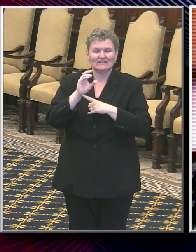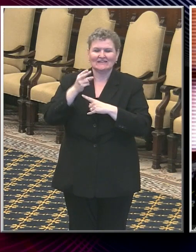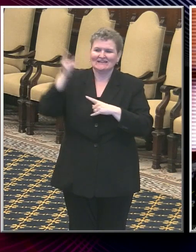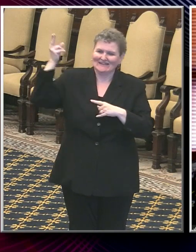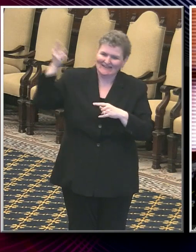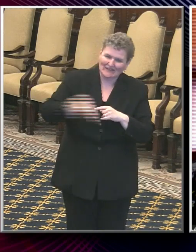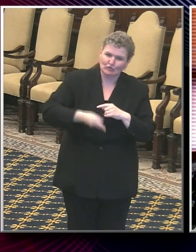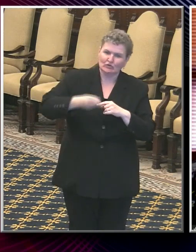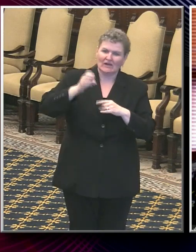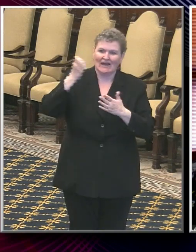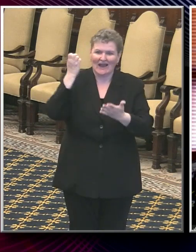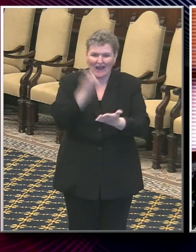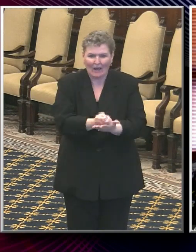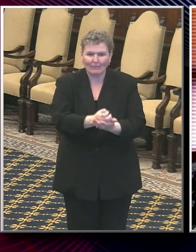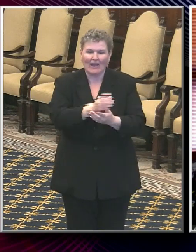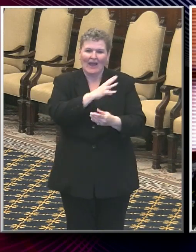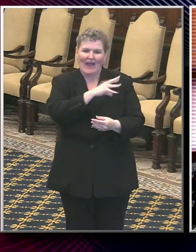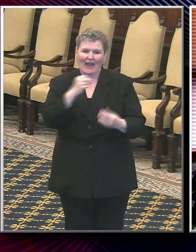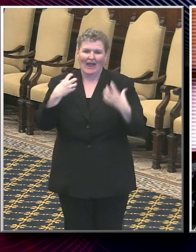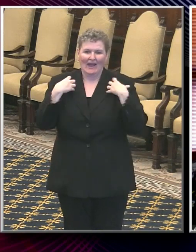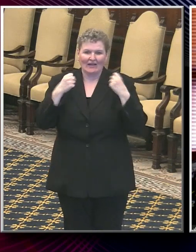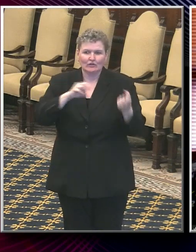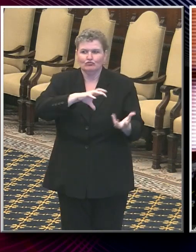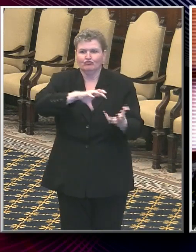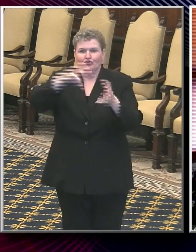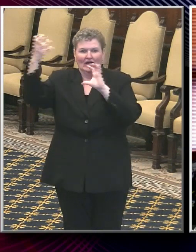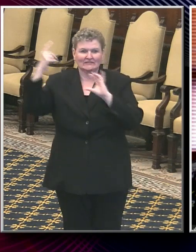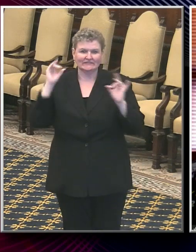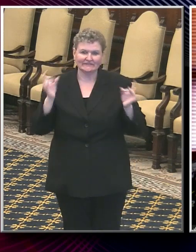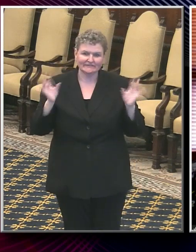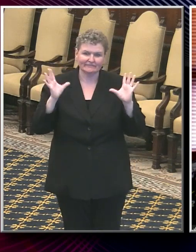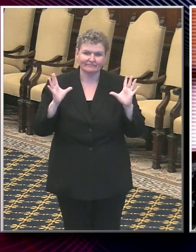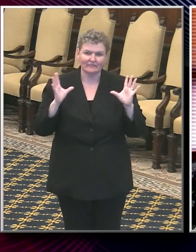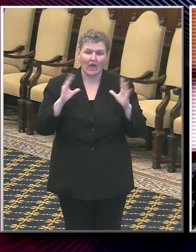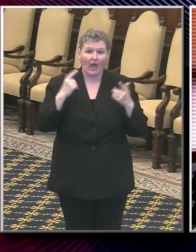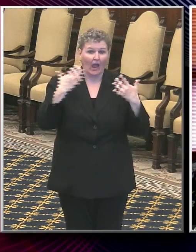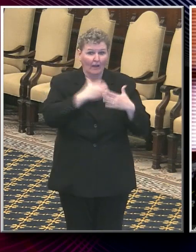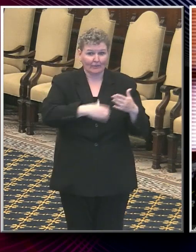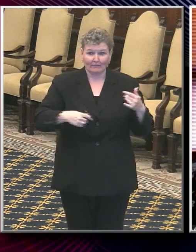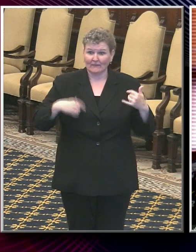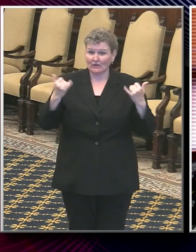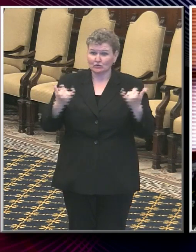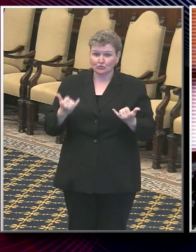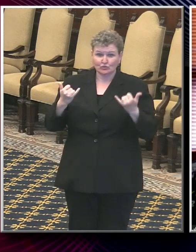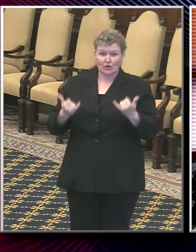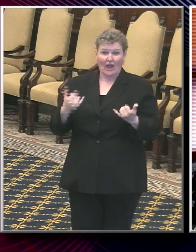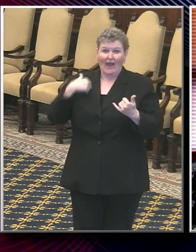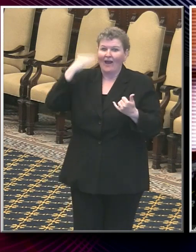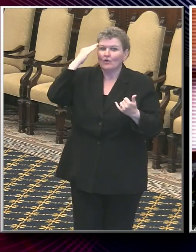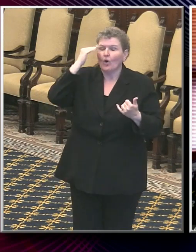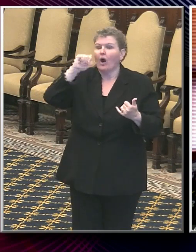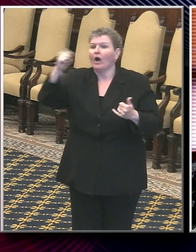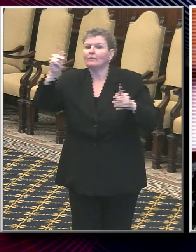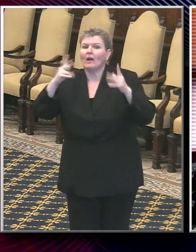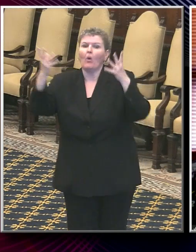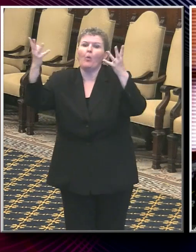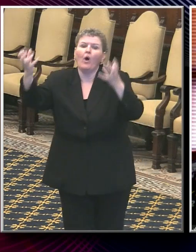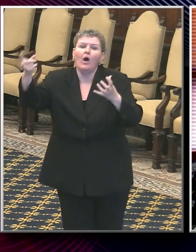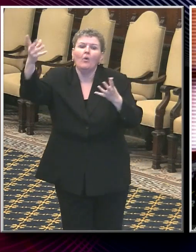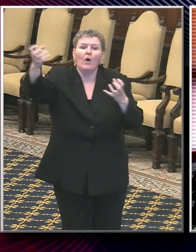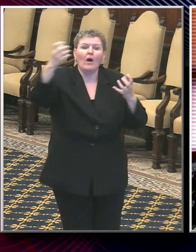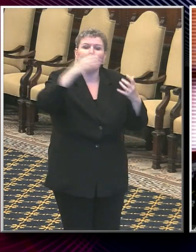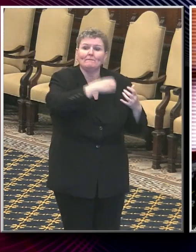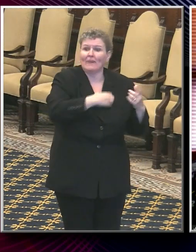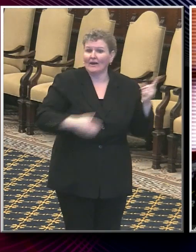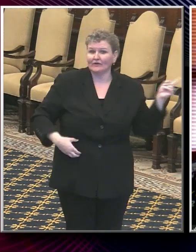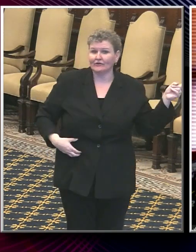crisis. I happen to be the mayor at this point in time. I know there are other people who want to be mayor or want to pretend to be mayor, and they can continue